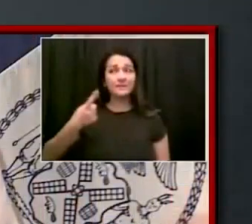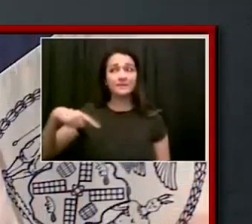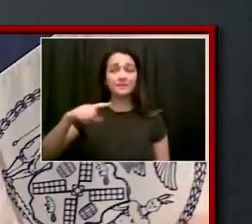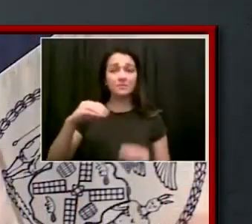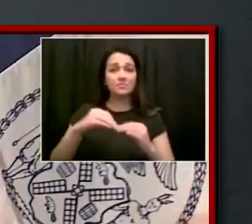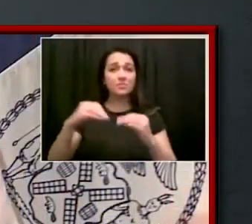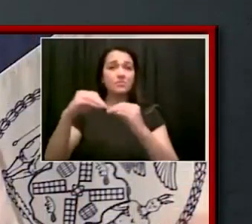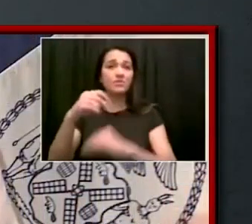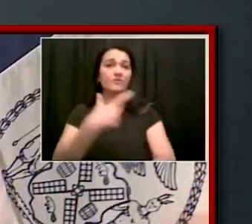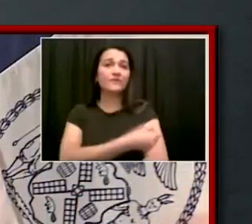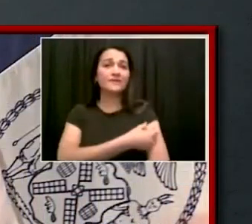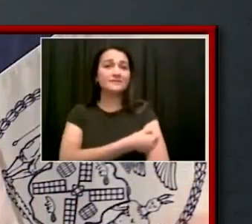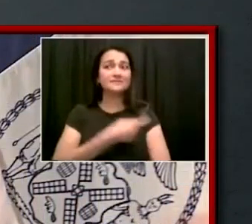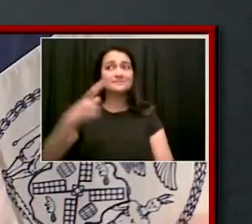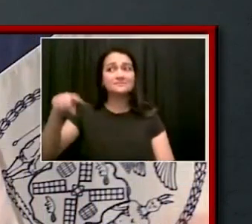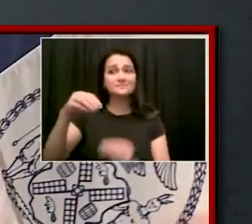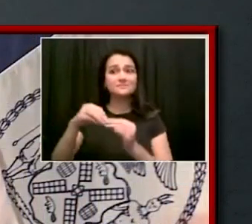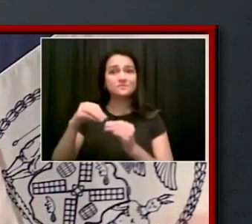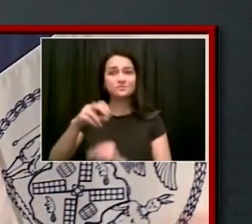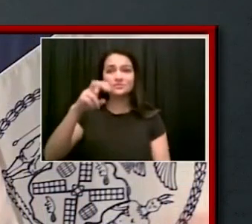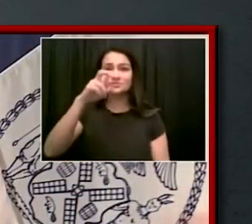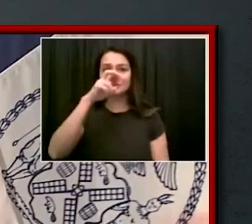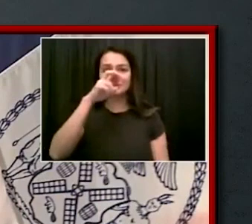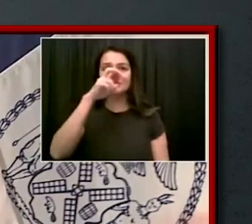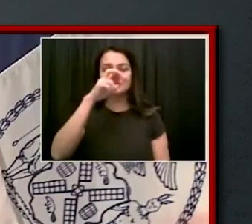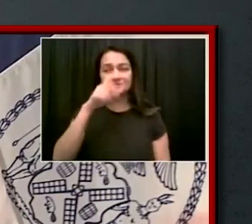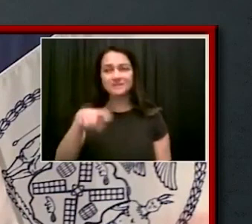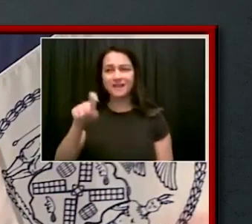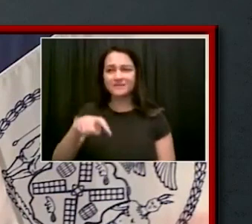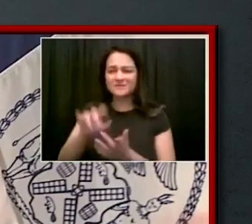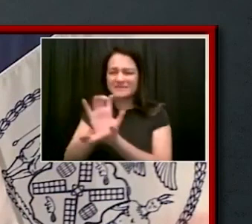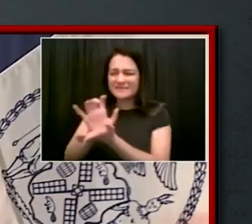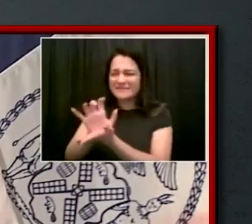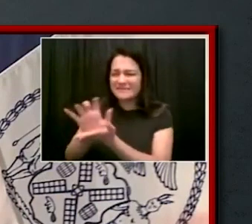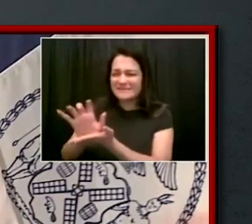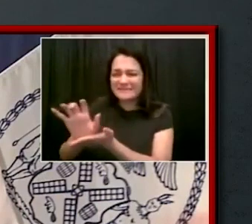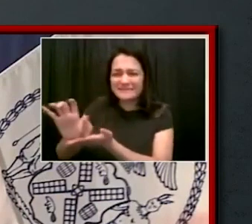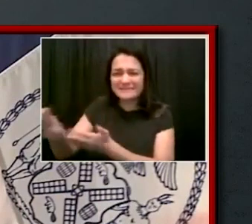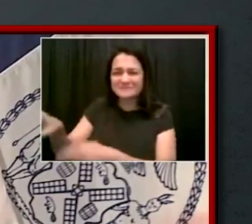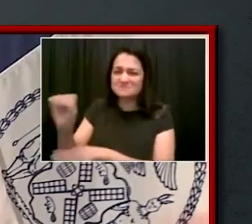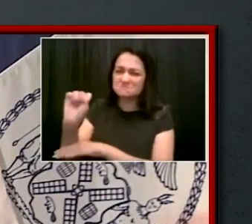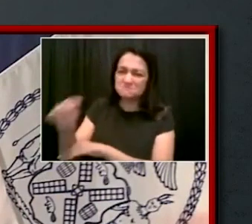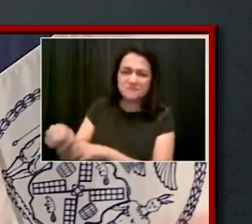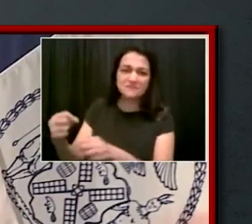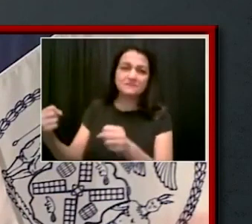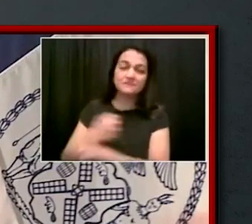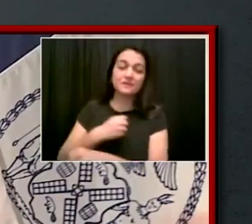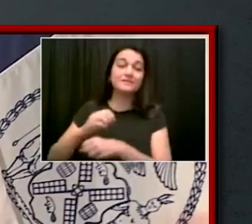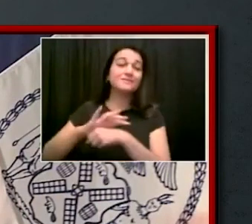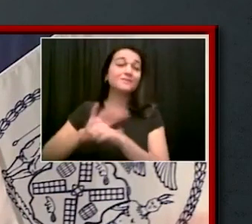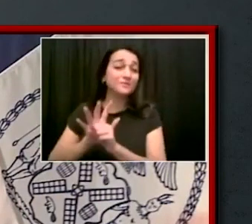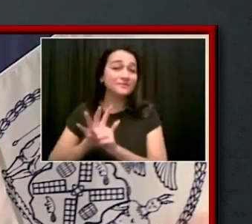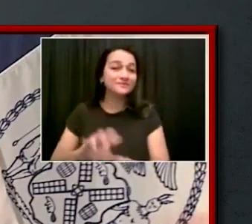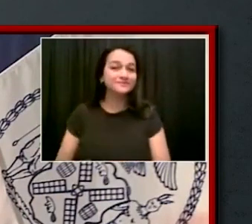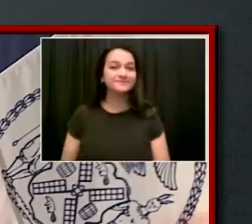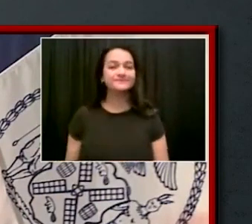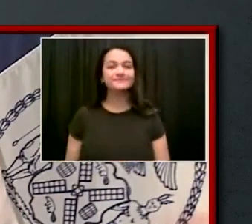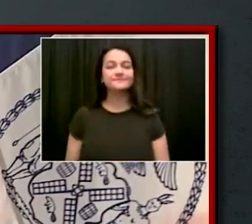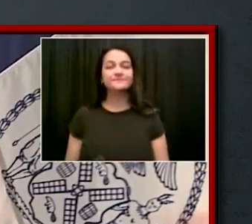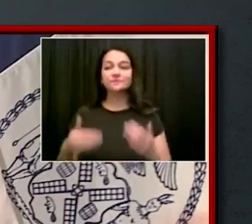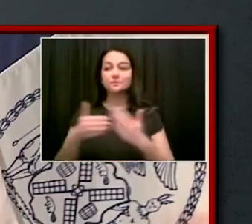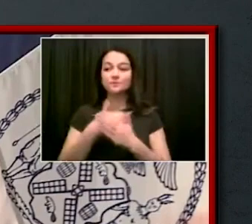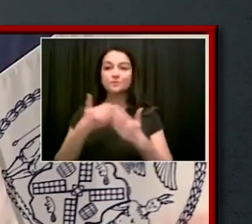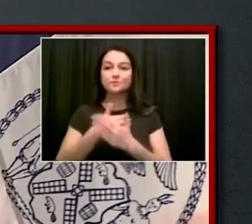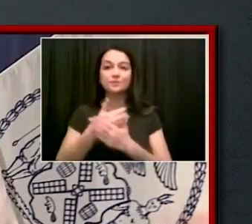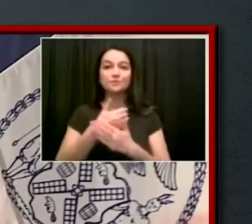of a unifying force in New York City that everybody just sort of thinks he was one of the, you know, the worst mayors we've ever had, and that